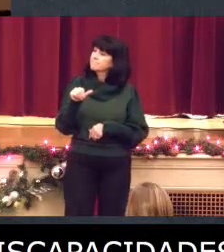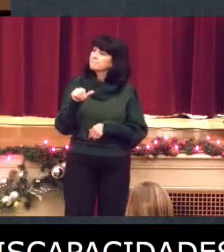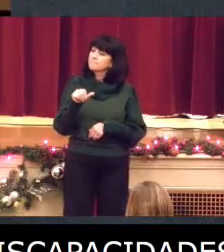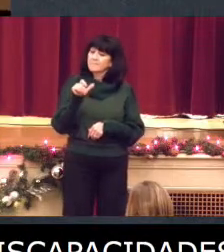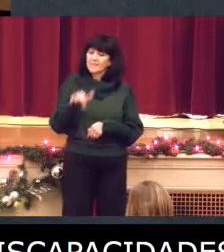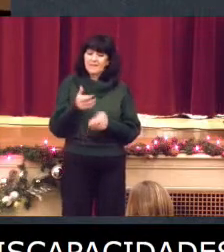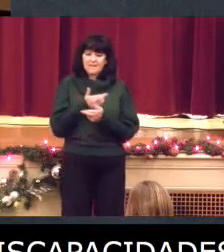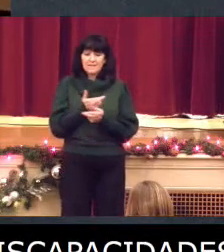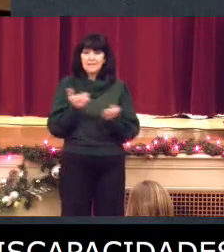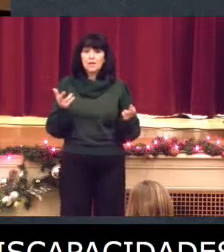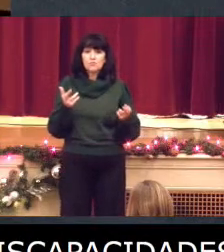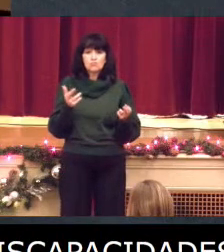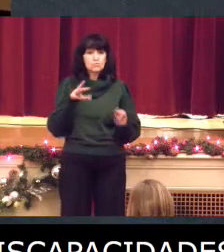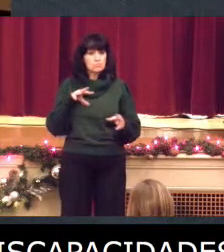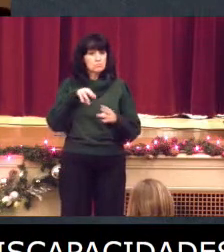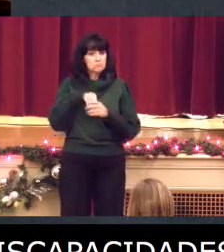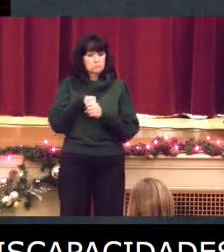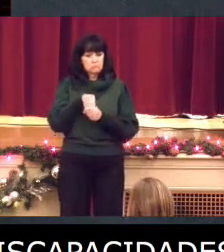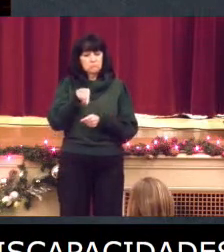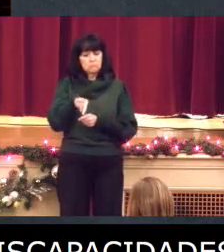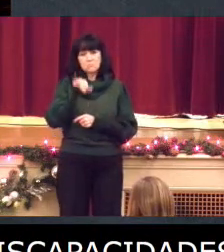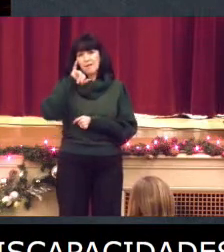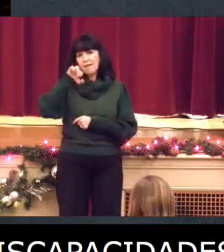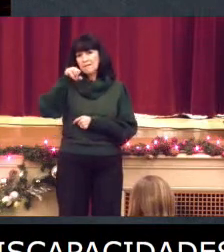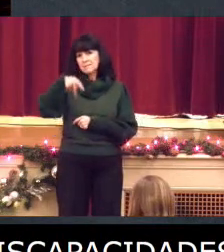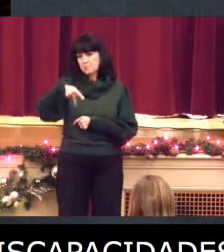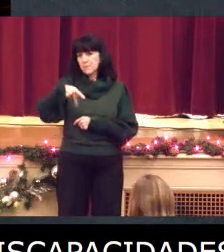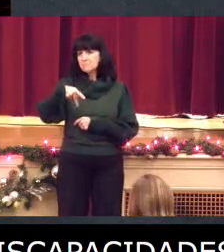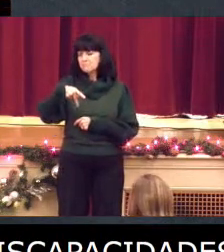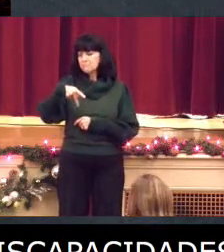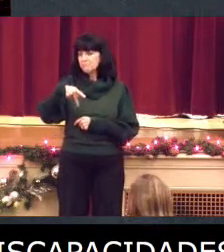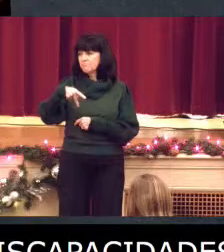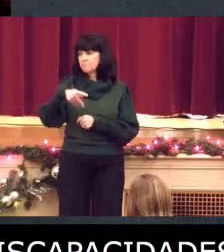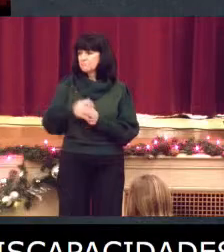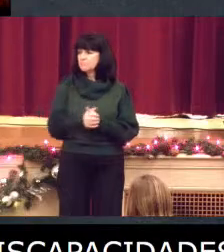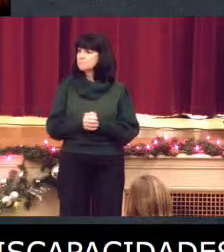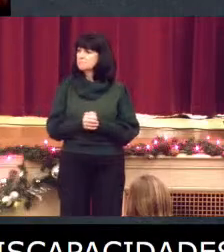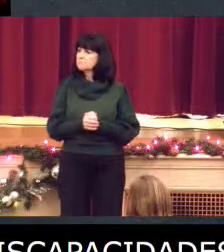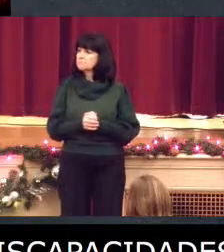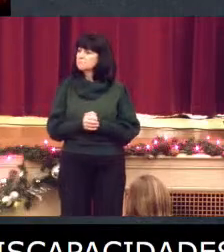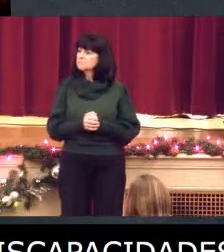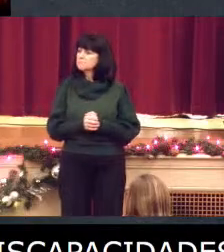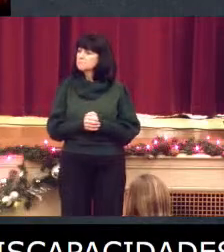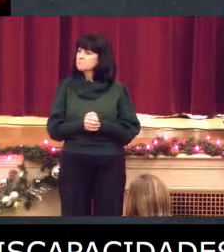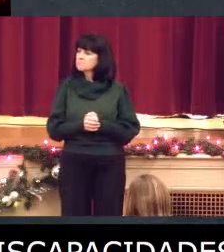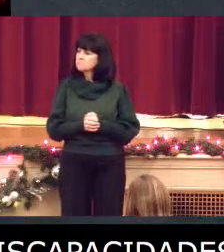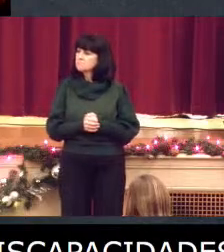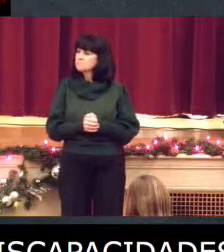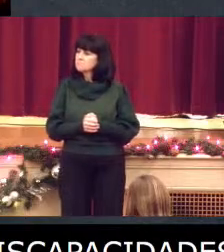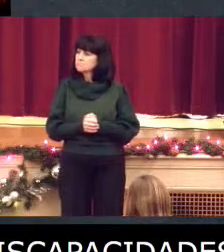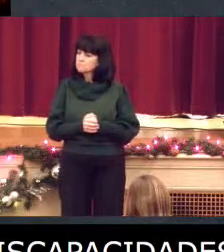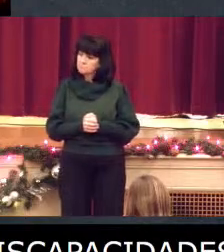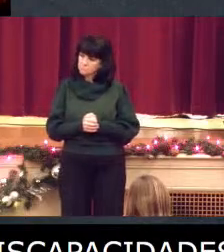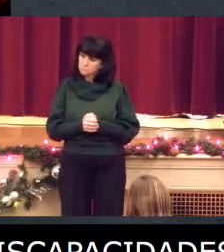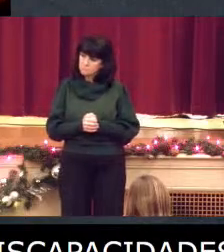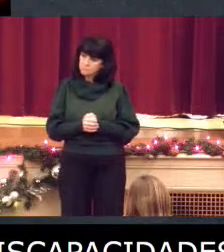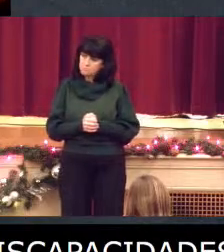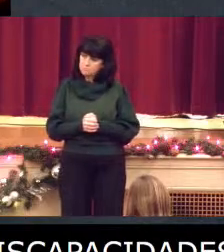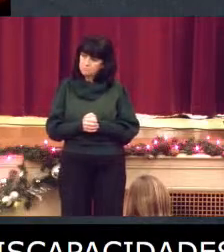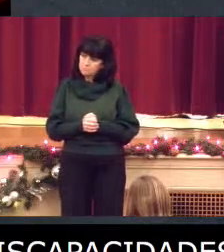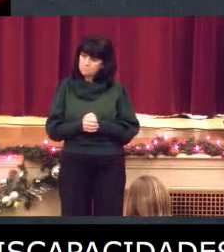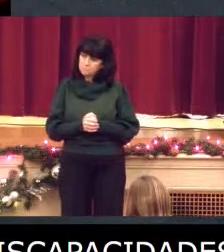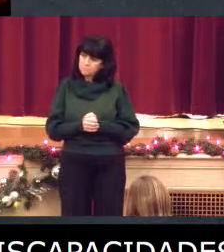into their IEP, but what if there's some circumstances that